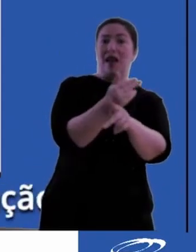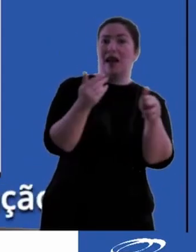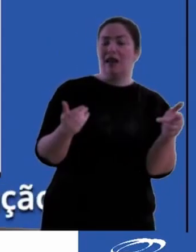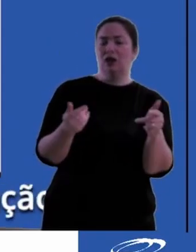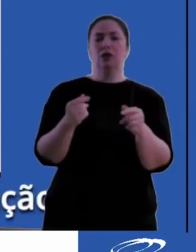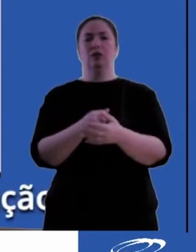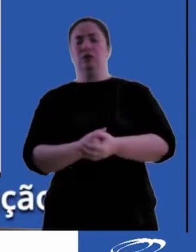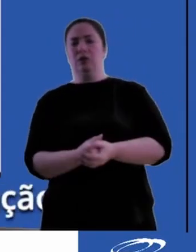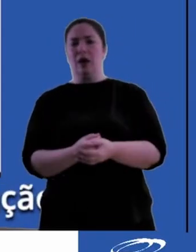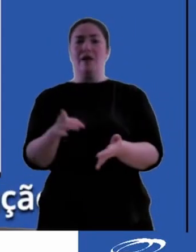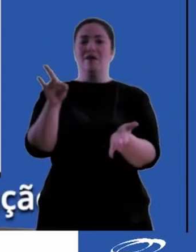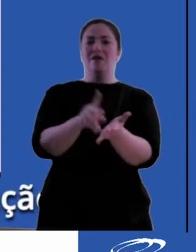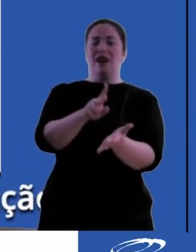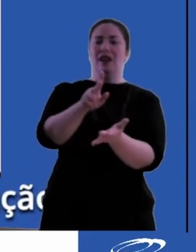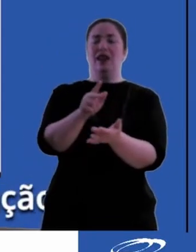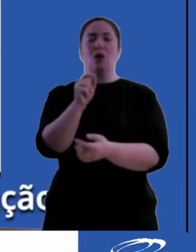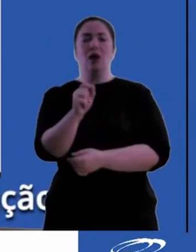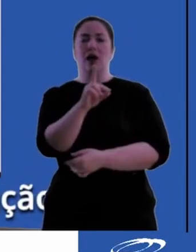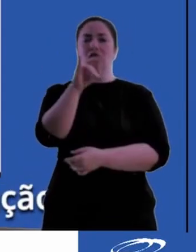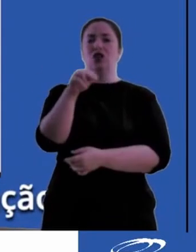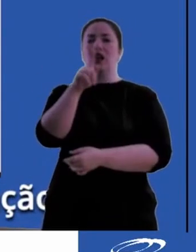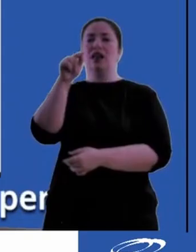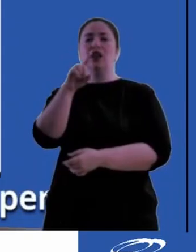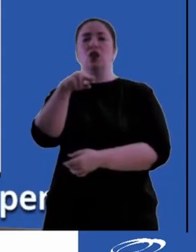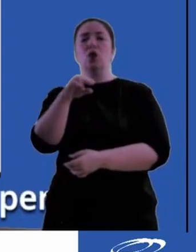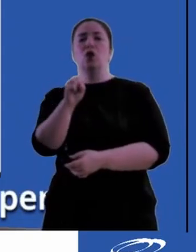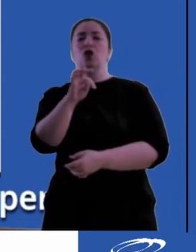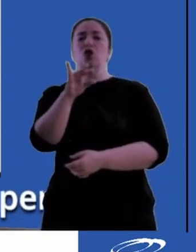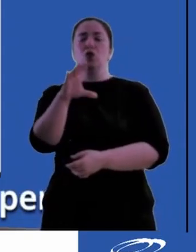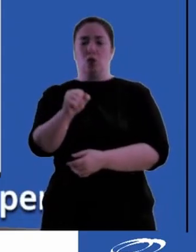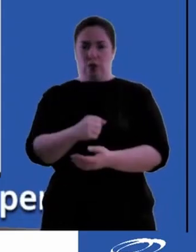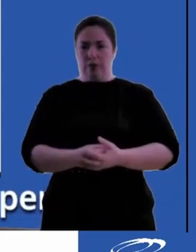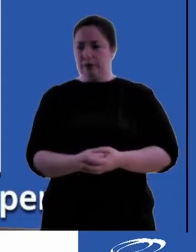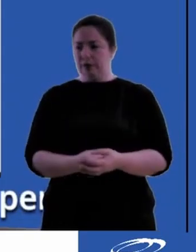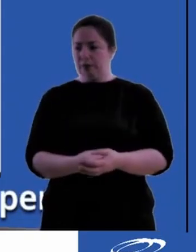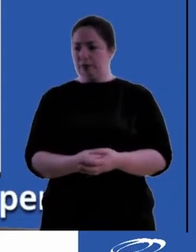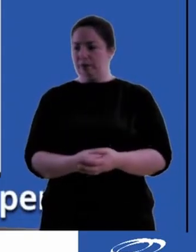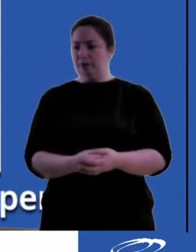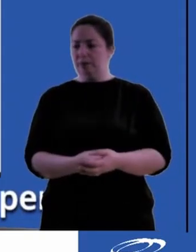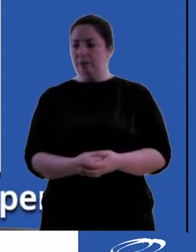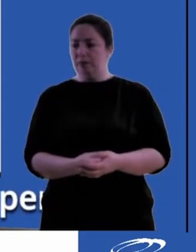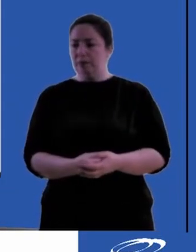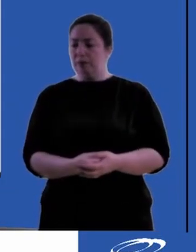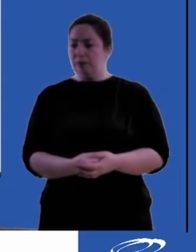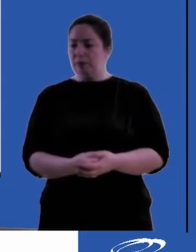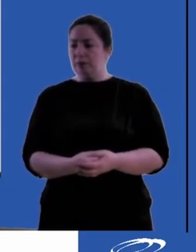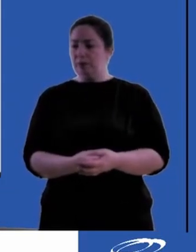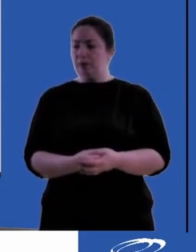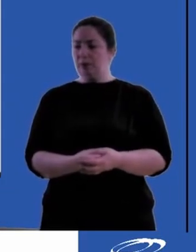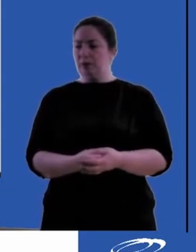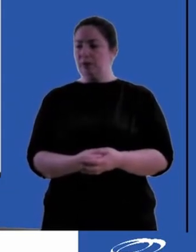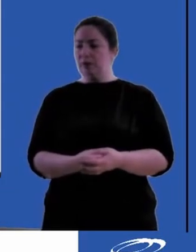infection is a biofilm-associated infection, and the implication from a diagnostic standpoint is the closer we can get to the surface of